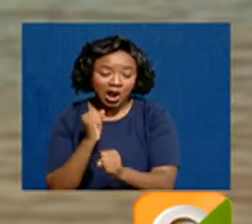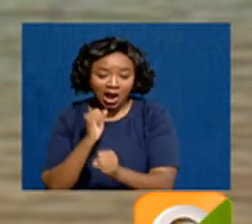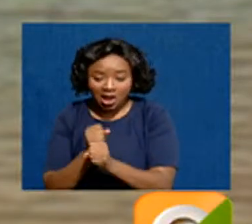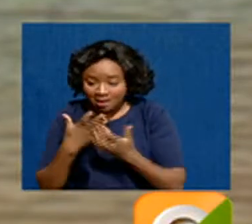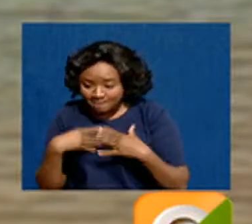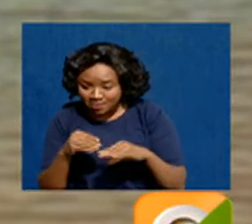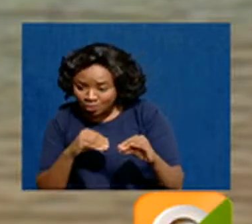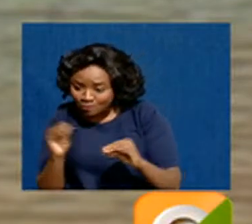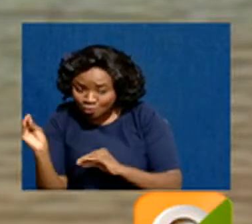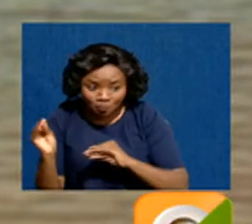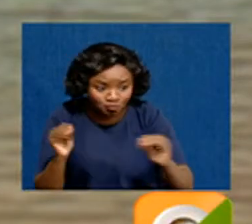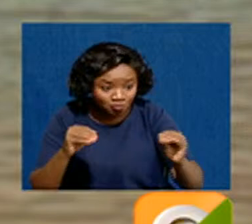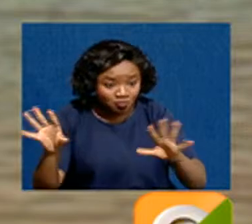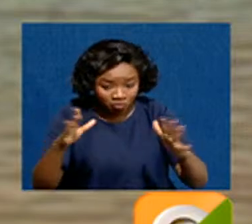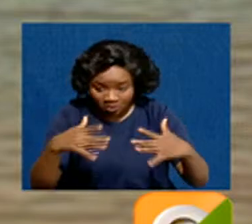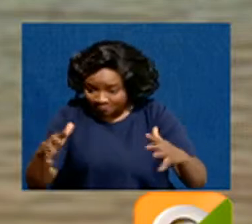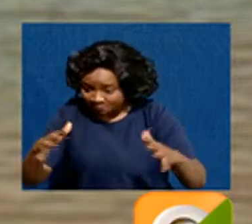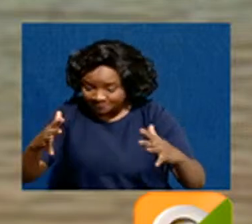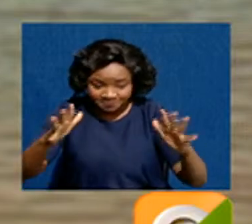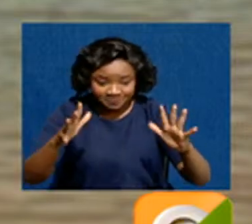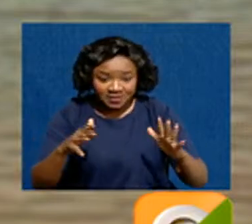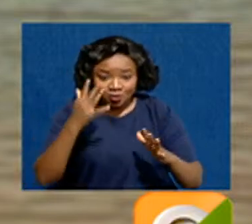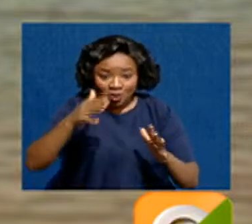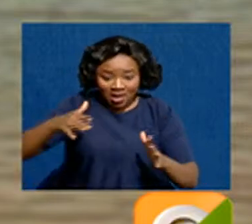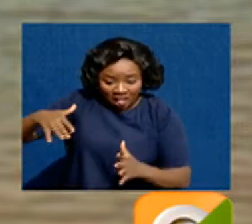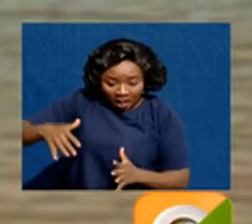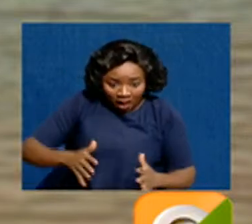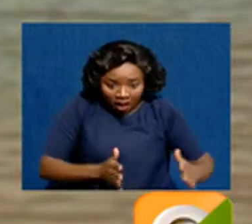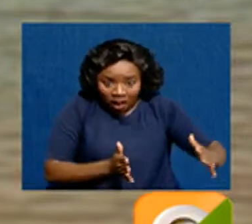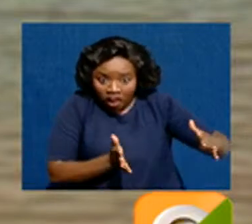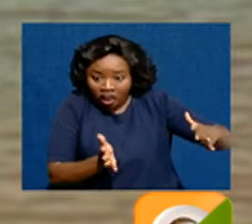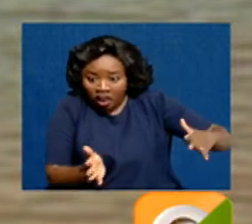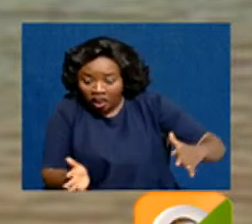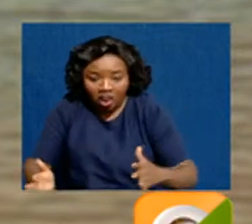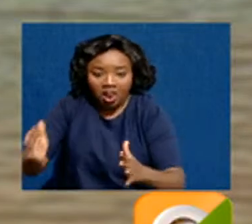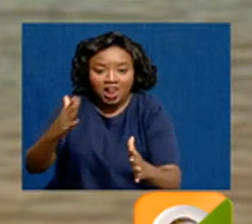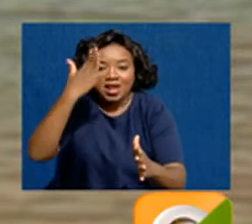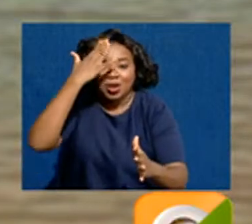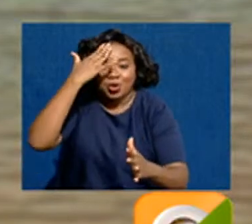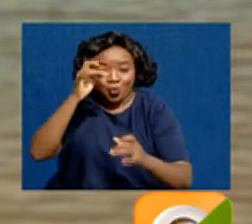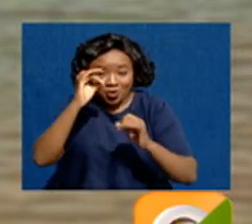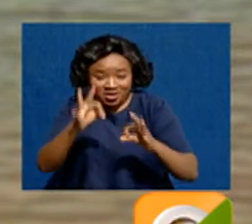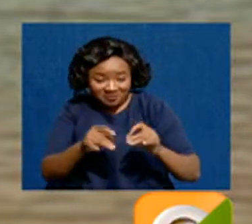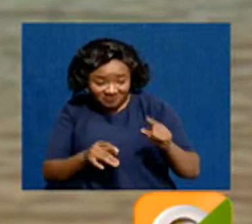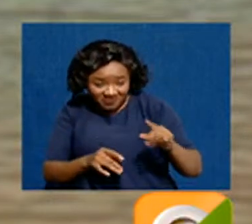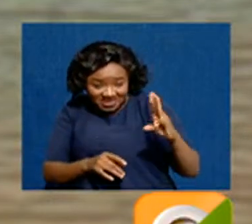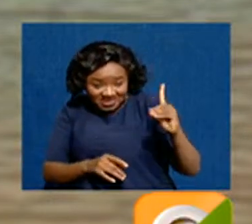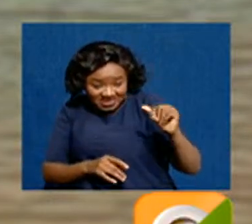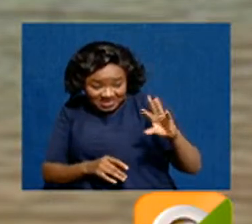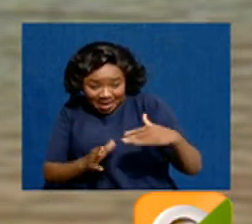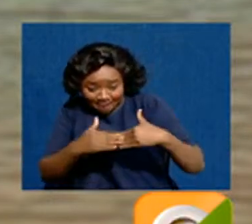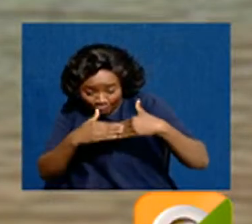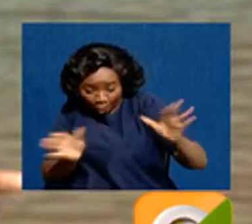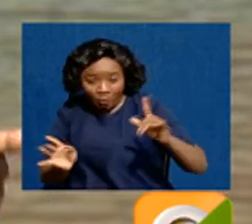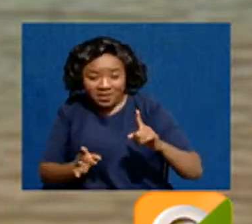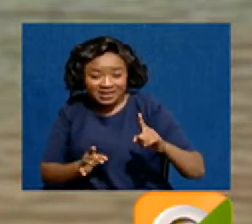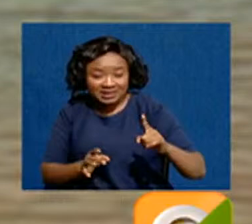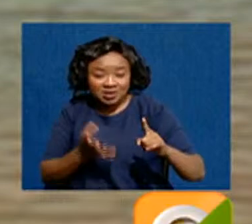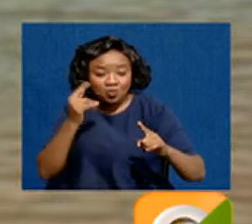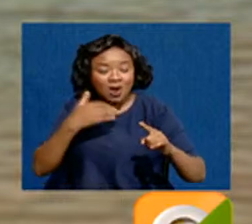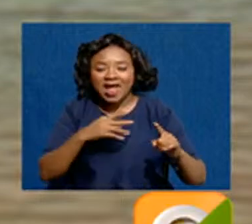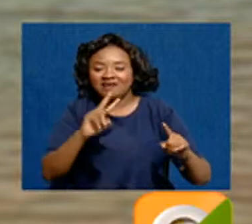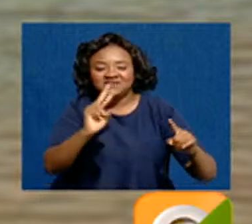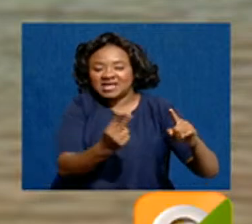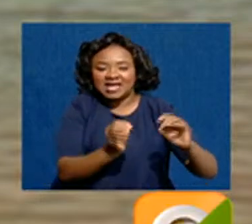Most of the people are moved near the river, and at least we did not have people dying as a result of